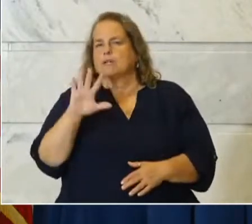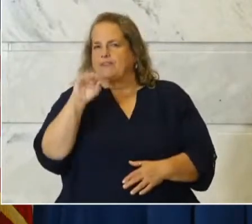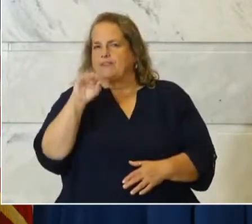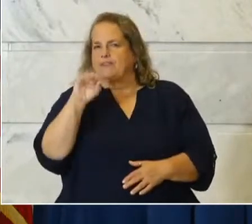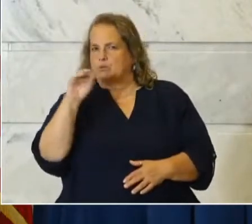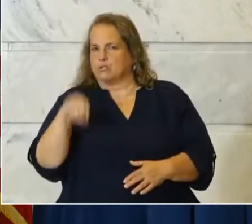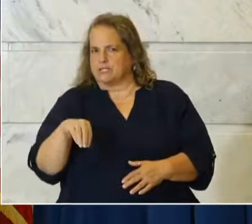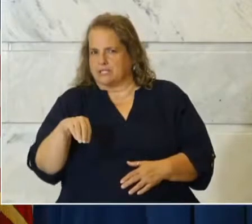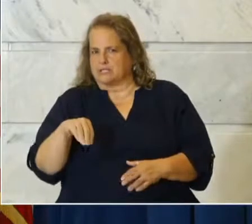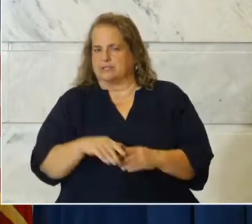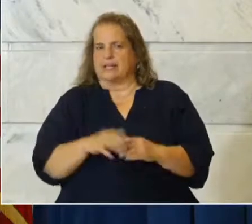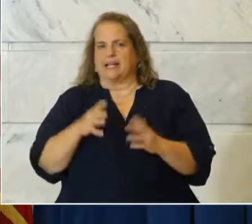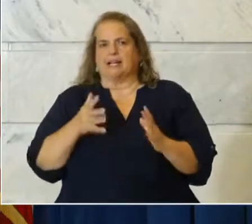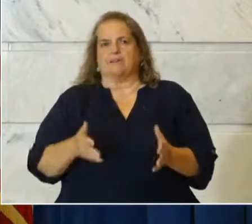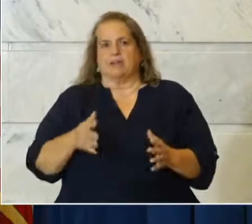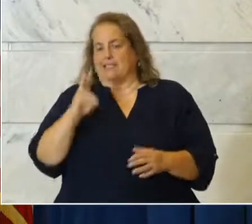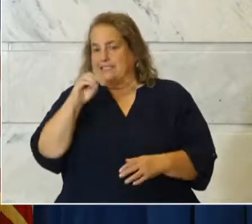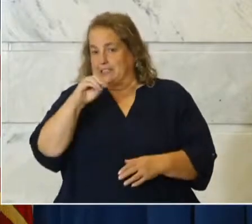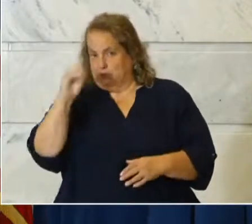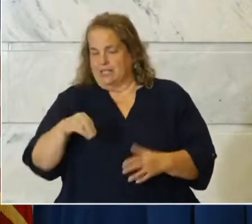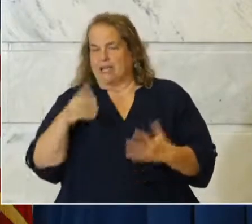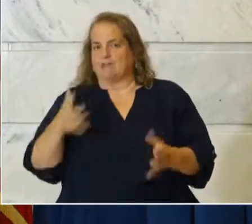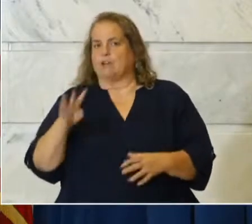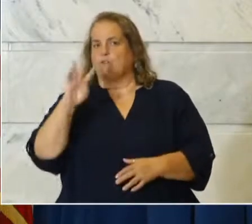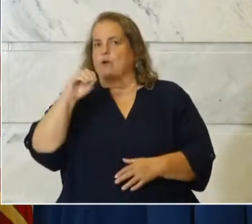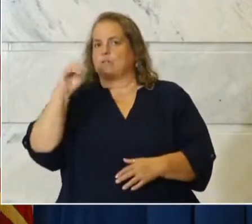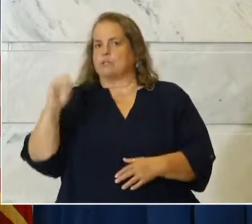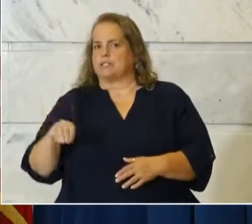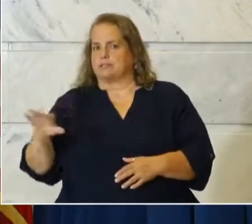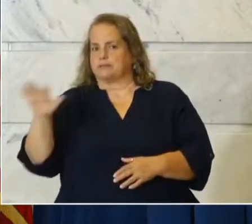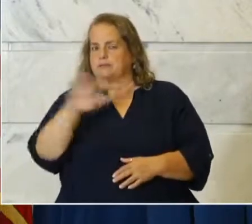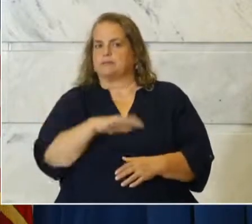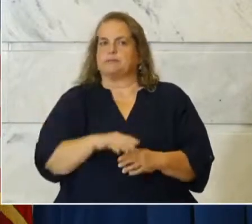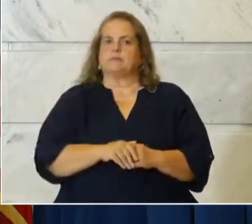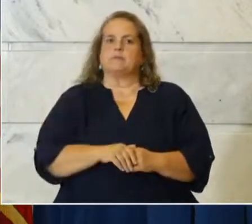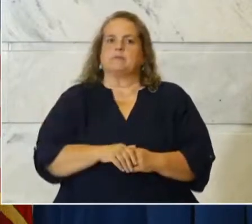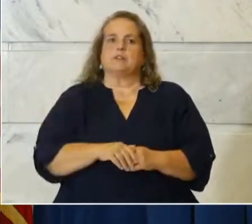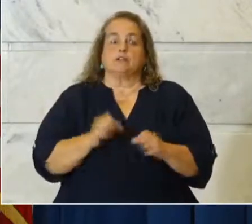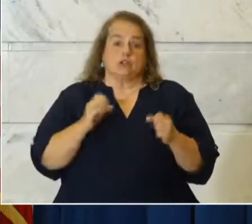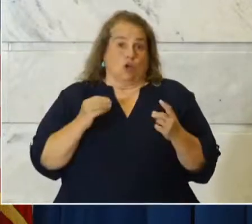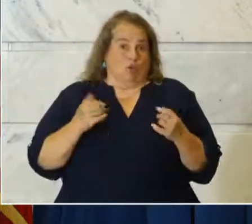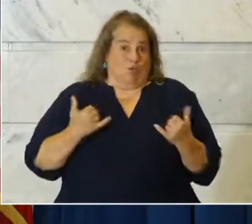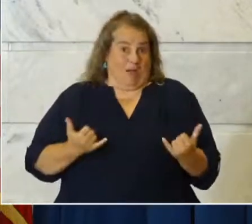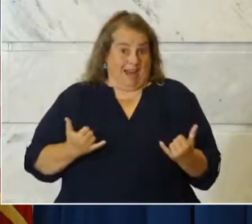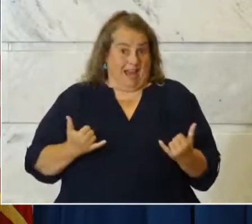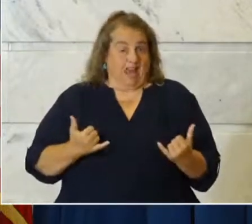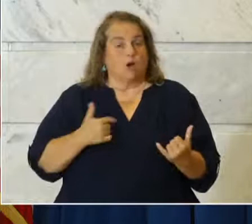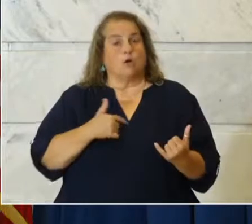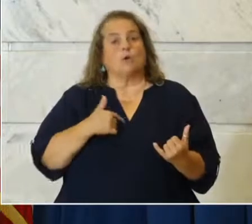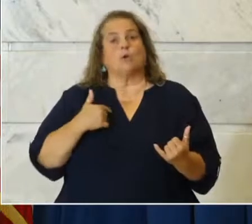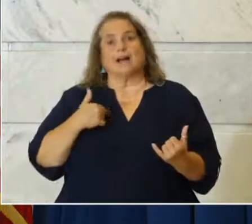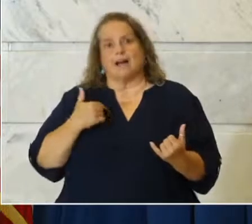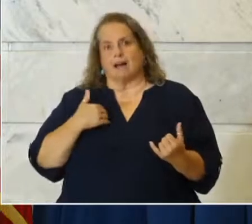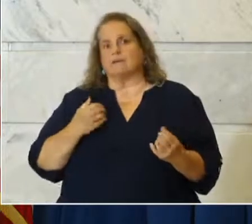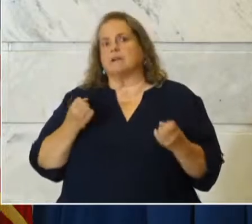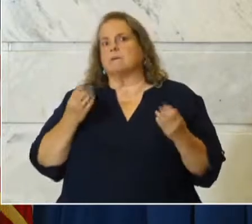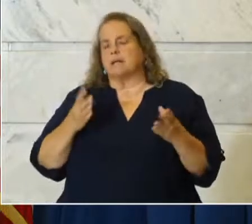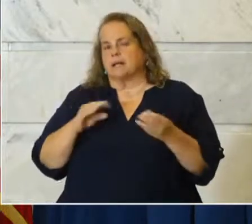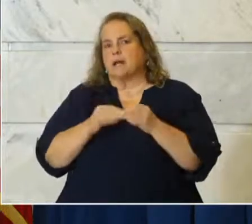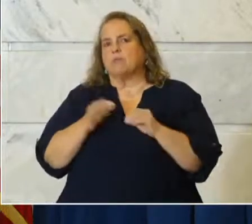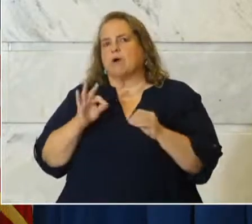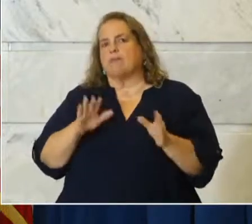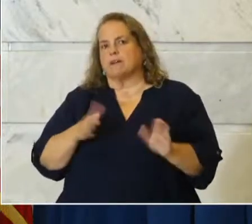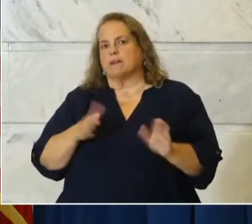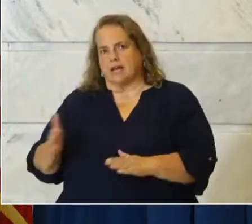We're going to talk about a lot of numbers today that are bad. This is a good number. This means right now we have a significant number of beds for those who get